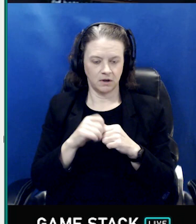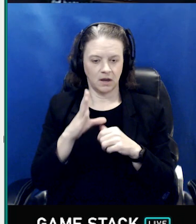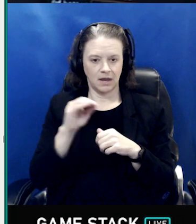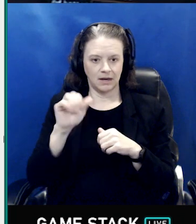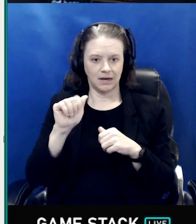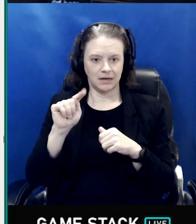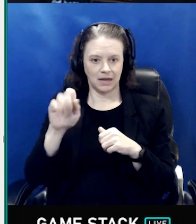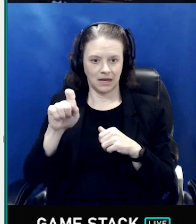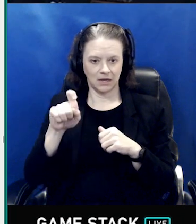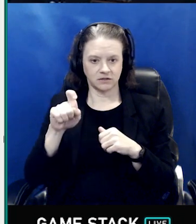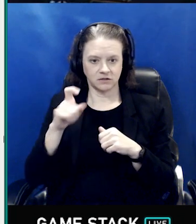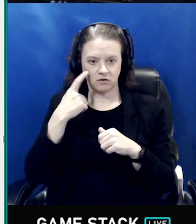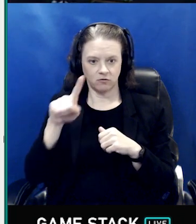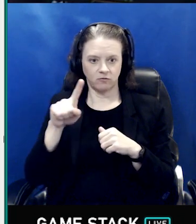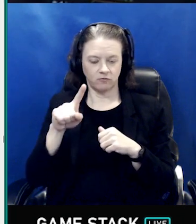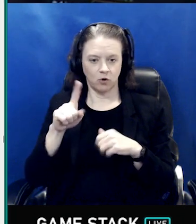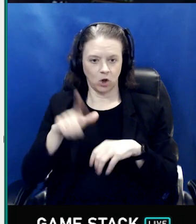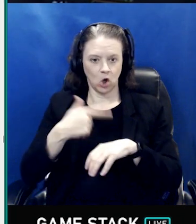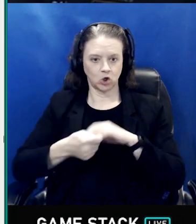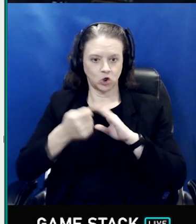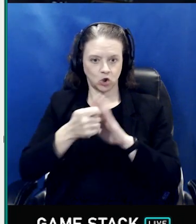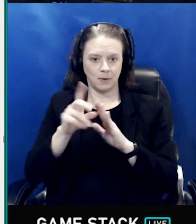data analytics and exploration.